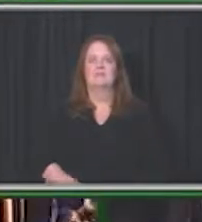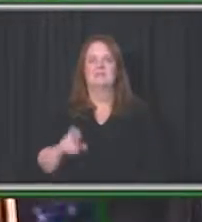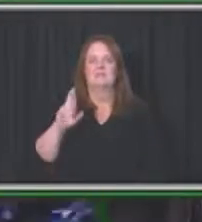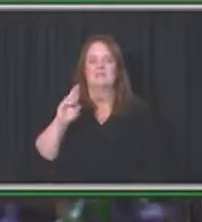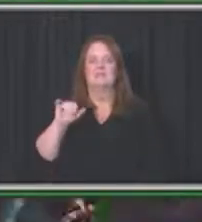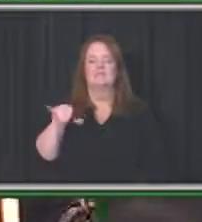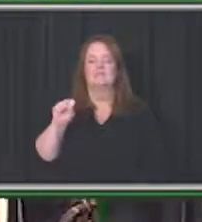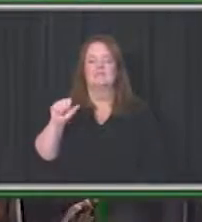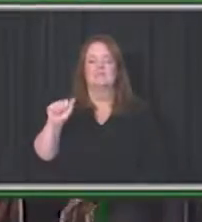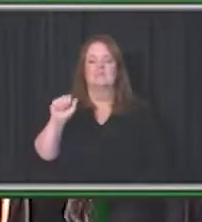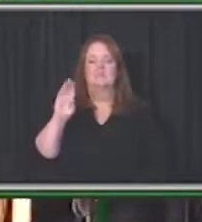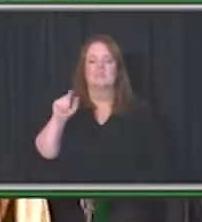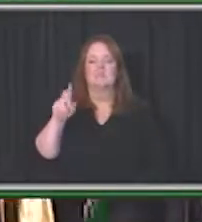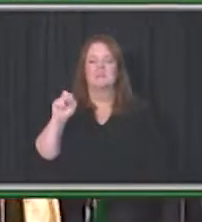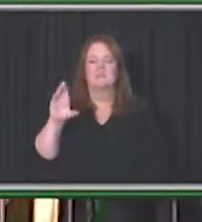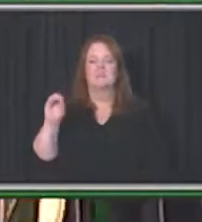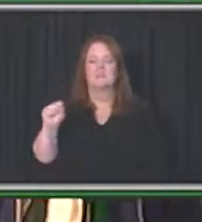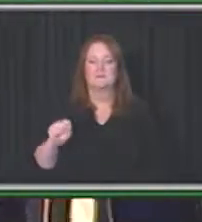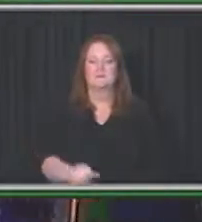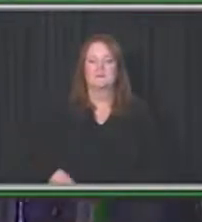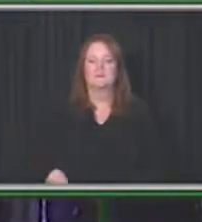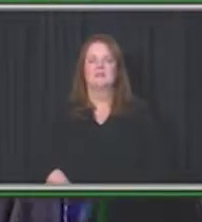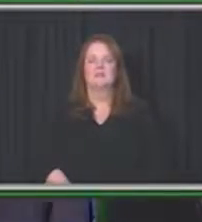Reza Ballesteros.